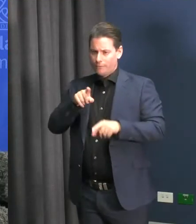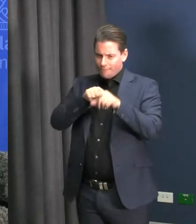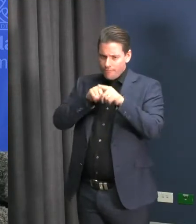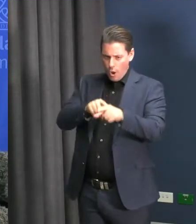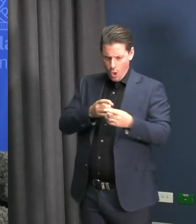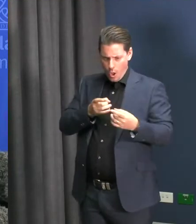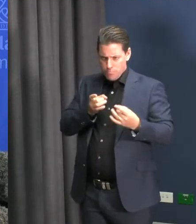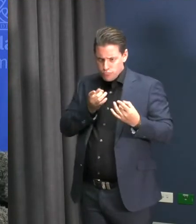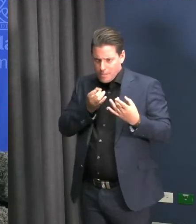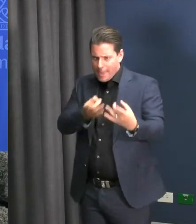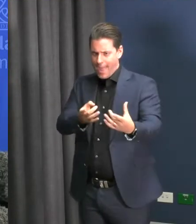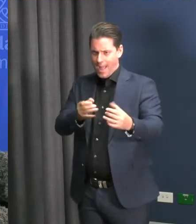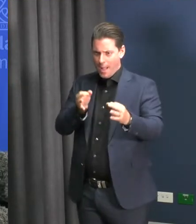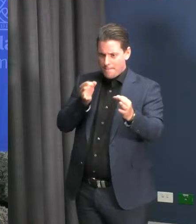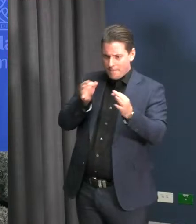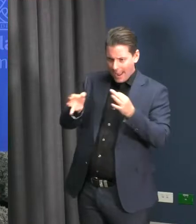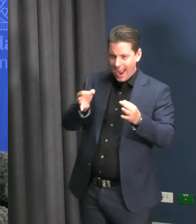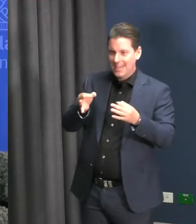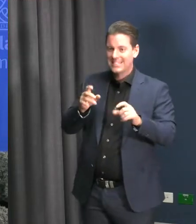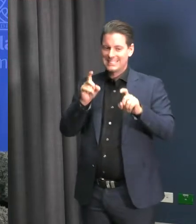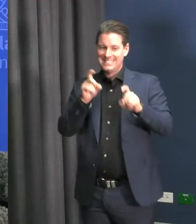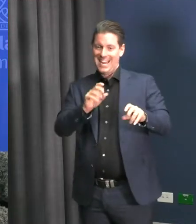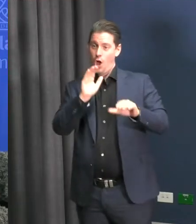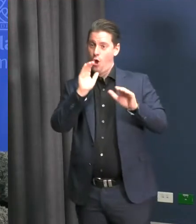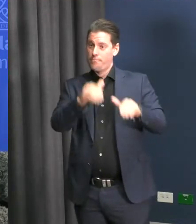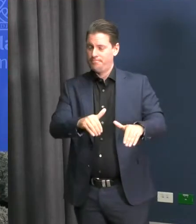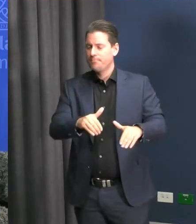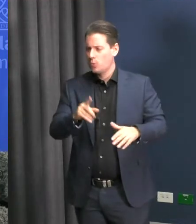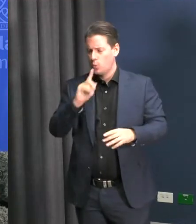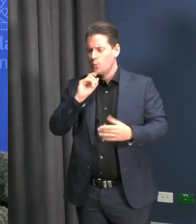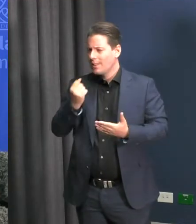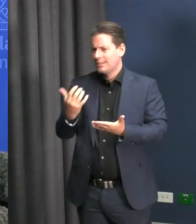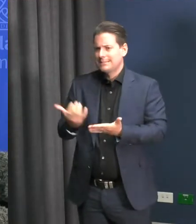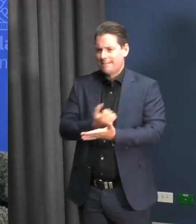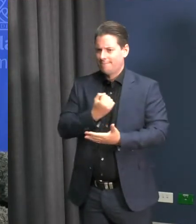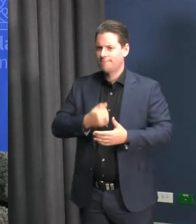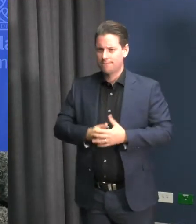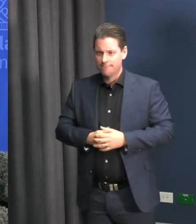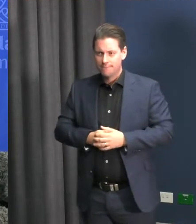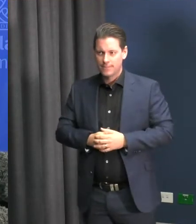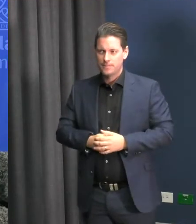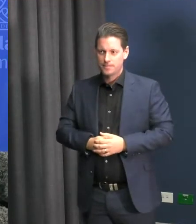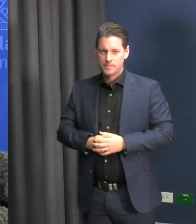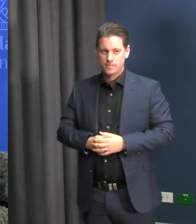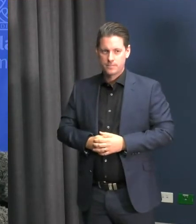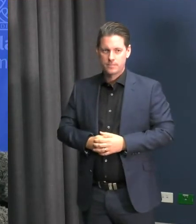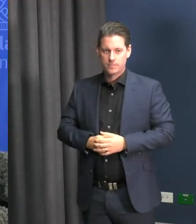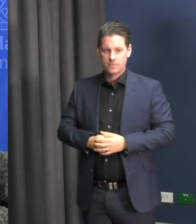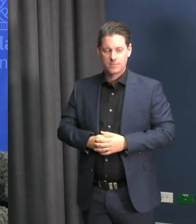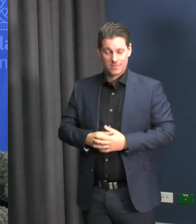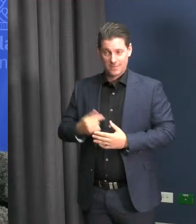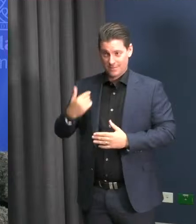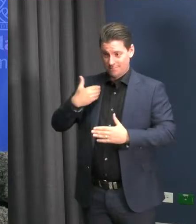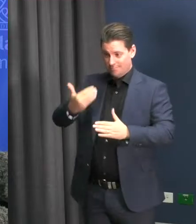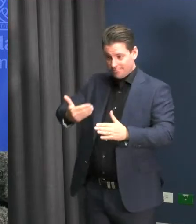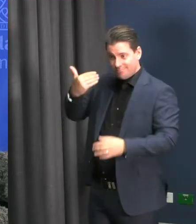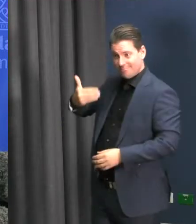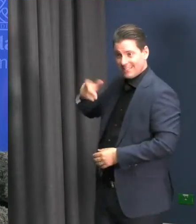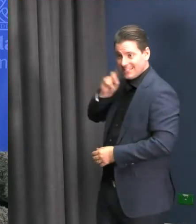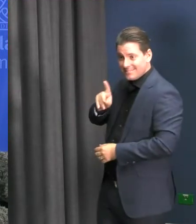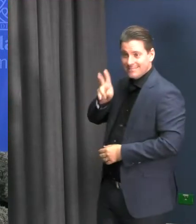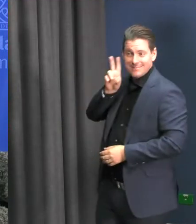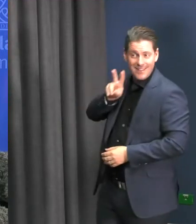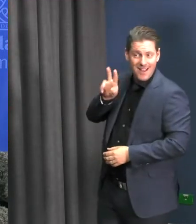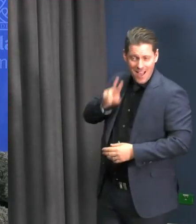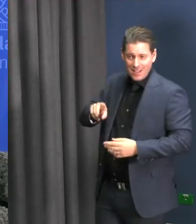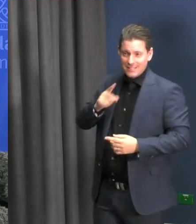put in place those preparations now. We've repeatedly been speaking about getting ready over the last few days.